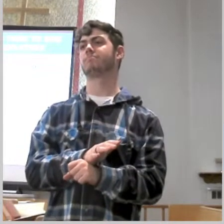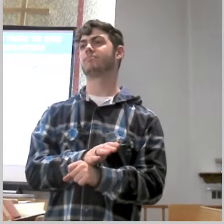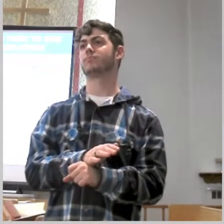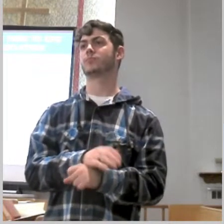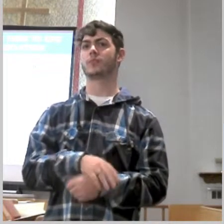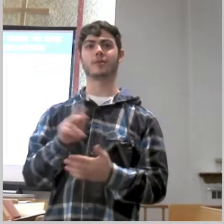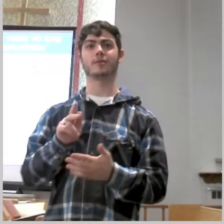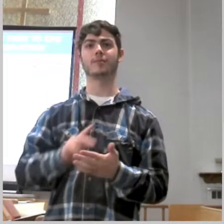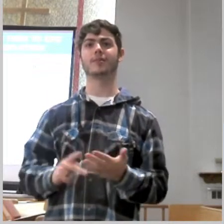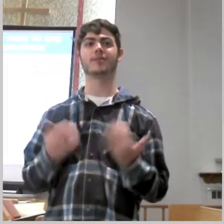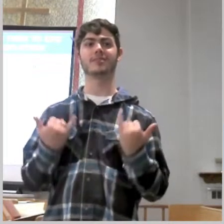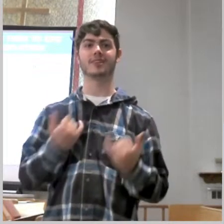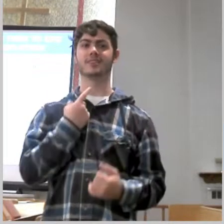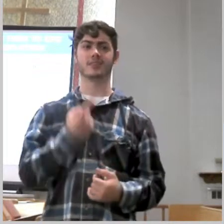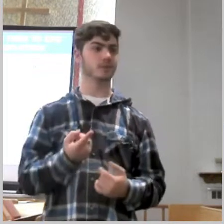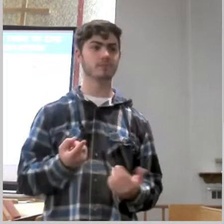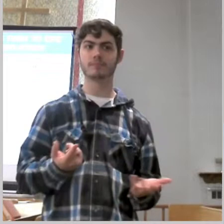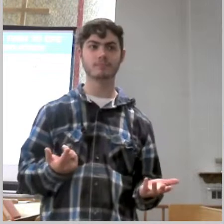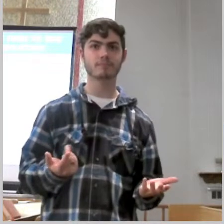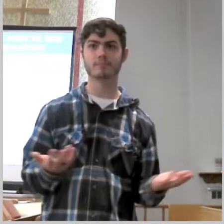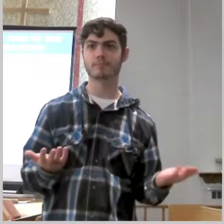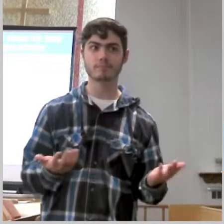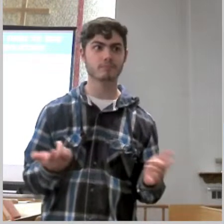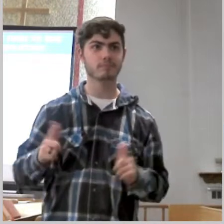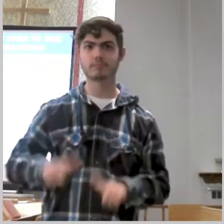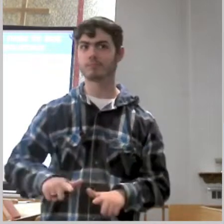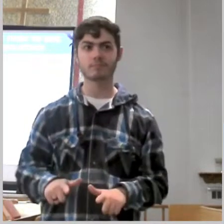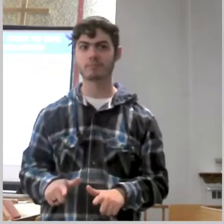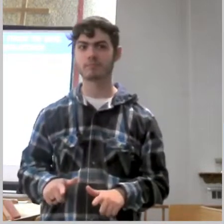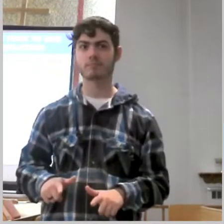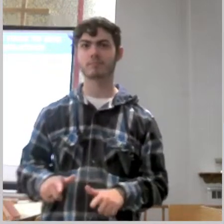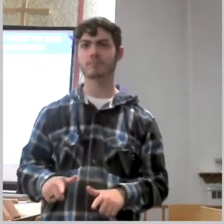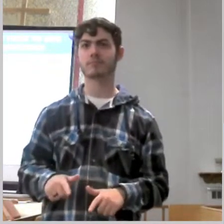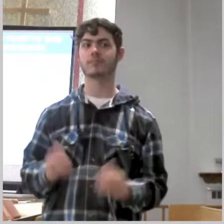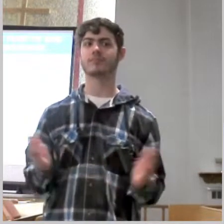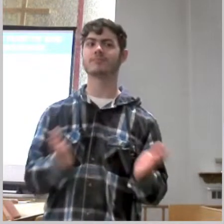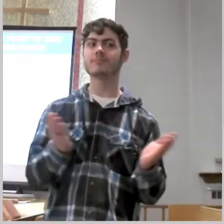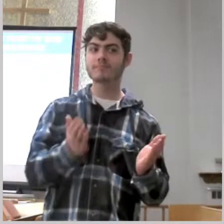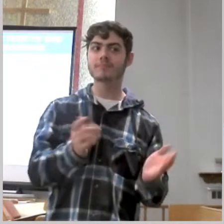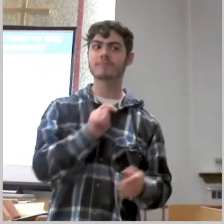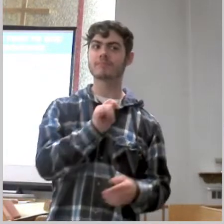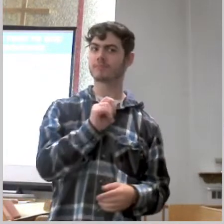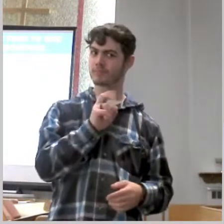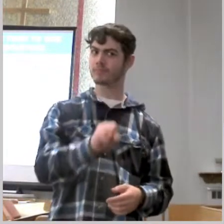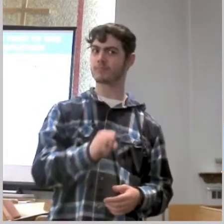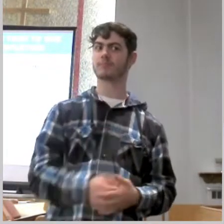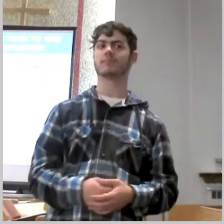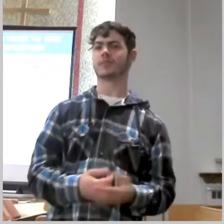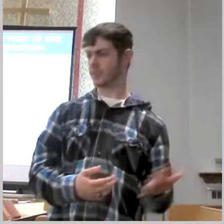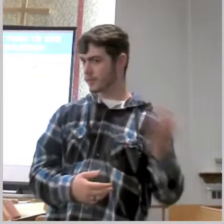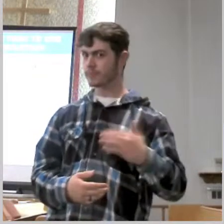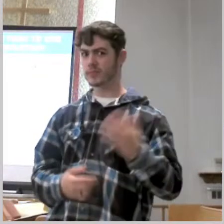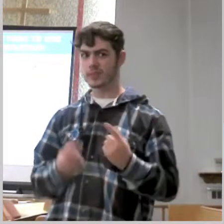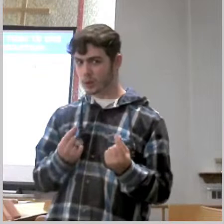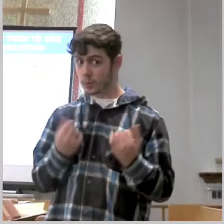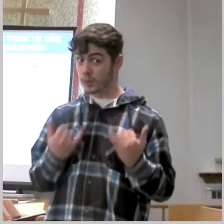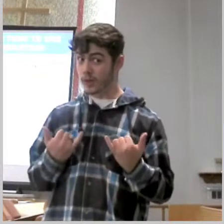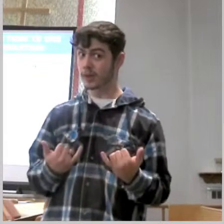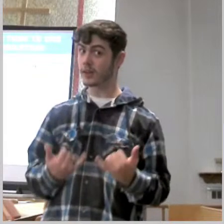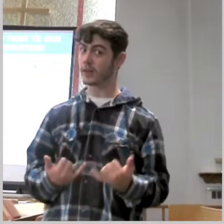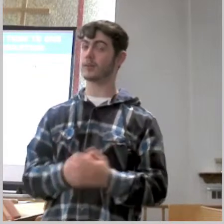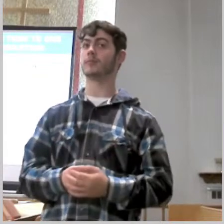And Paul is saying, hey guys, what's going on here? He's urging Titus to come on, let's do this. This